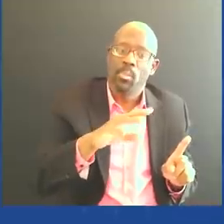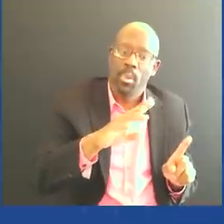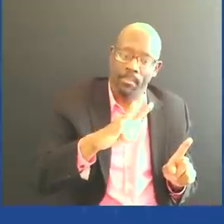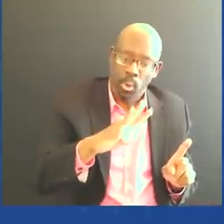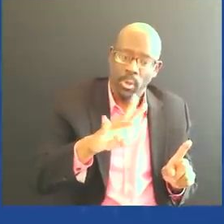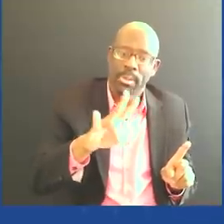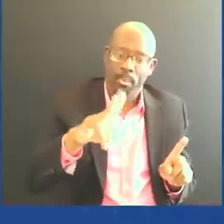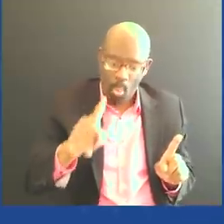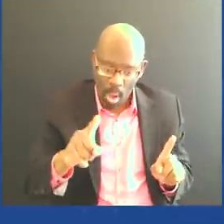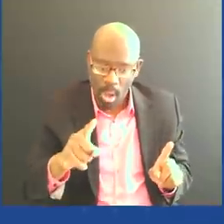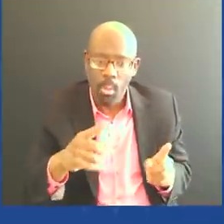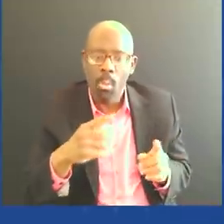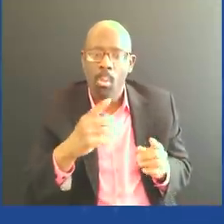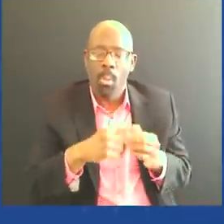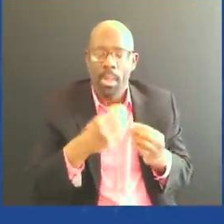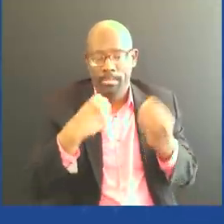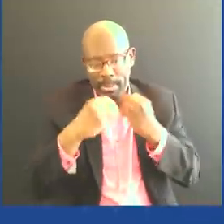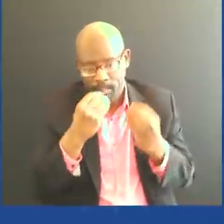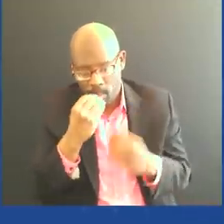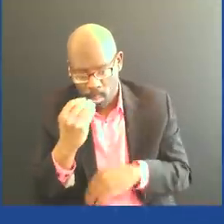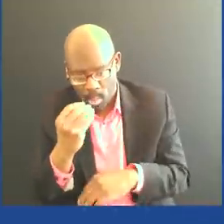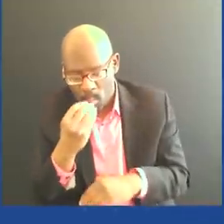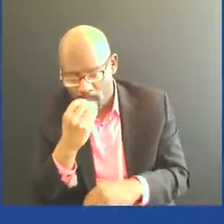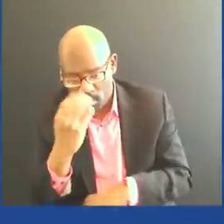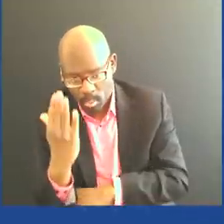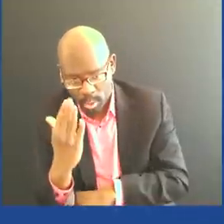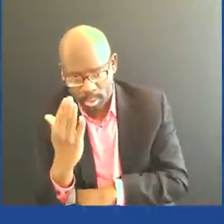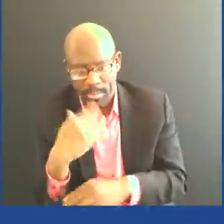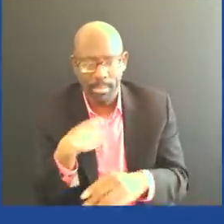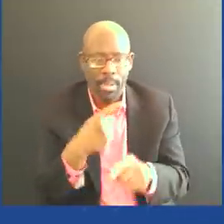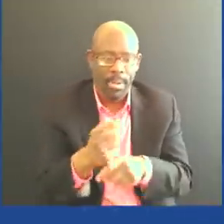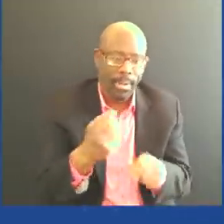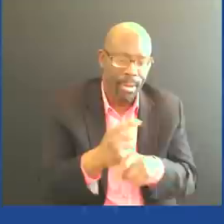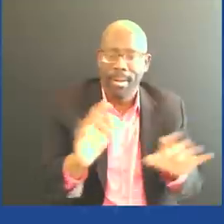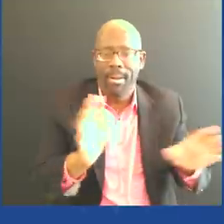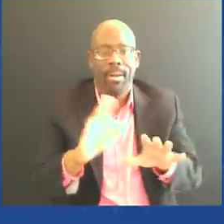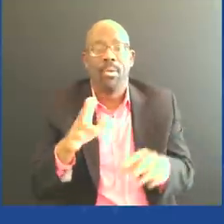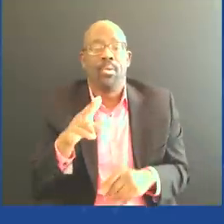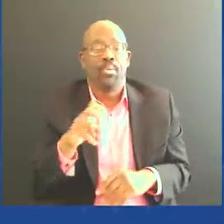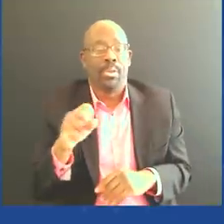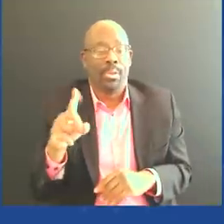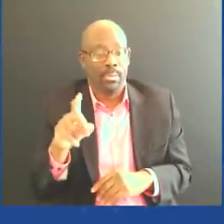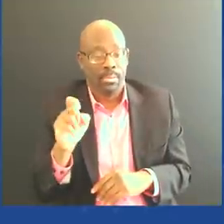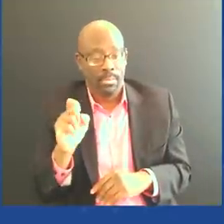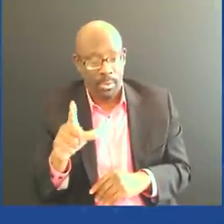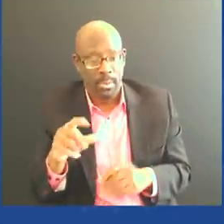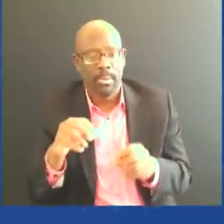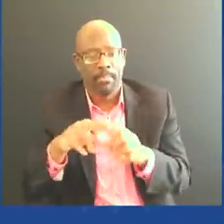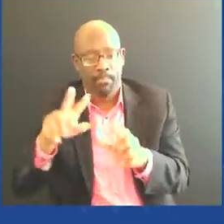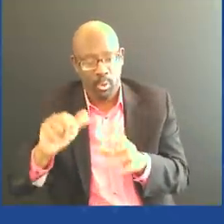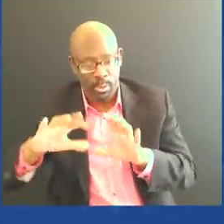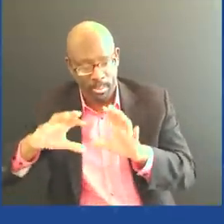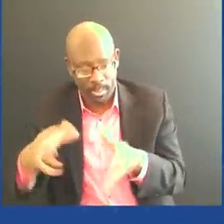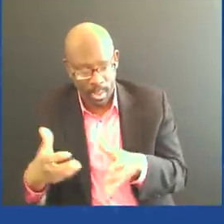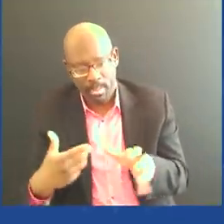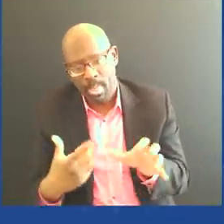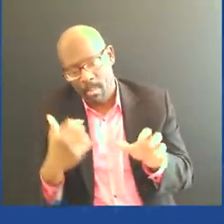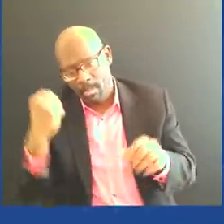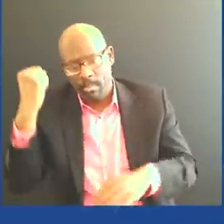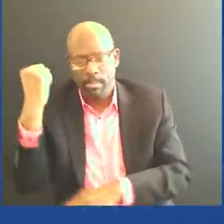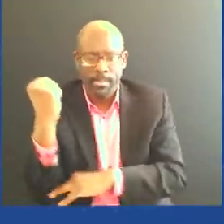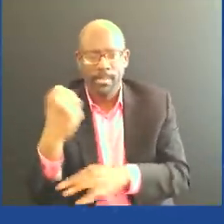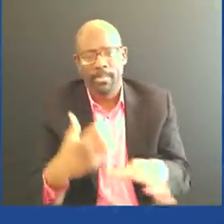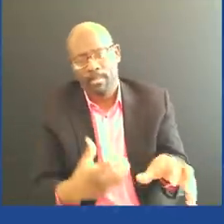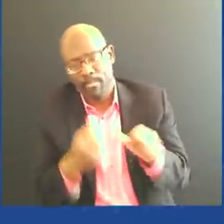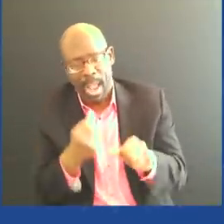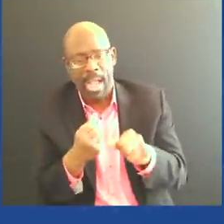lunch. The USS Delaware is a Virginia-class fast attack submarine, as you know. The Delaware carries 26 Mark